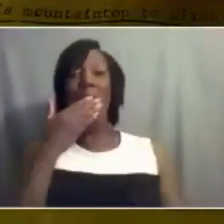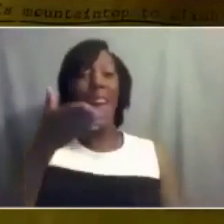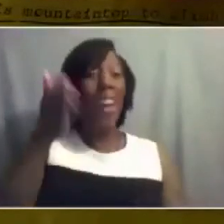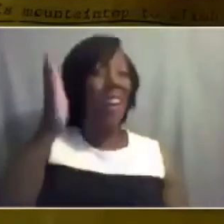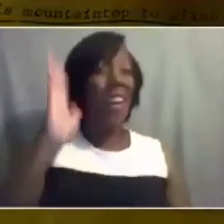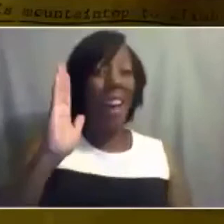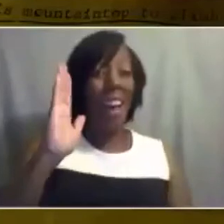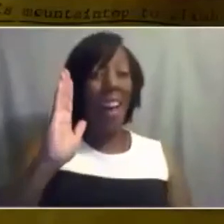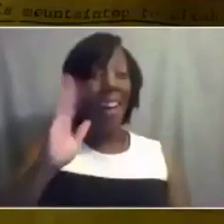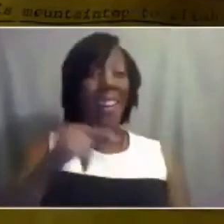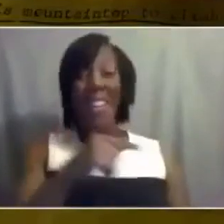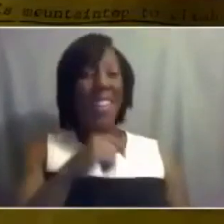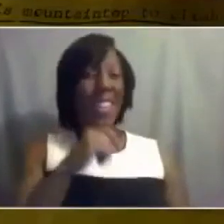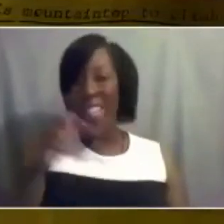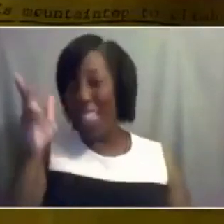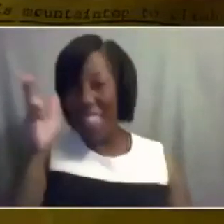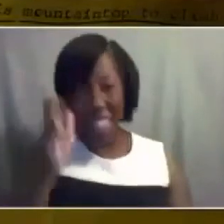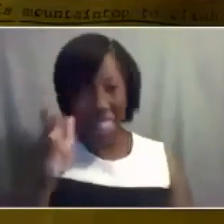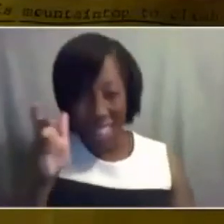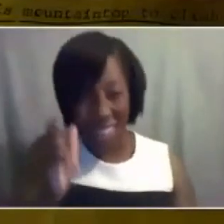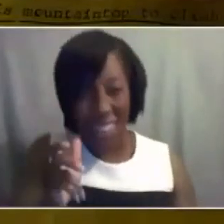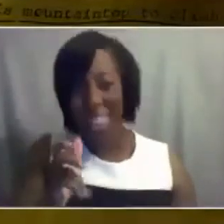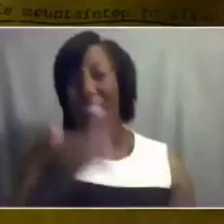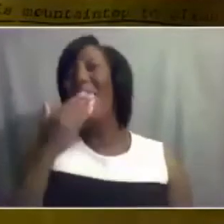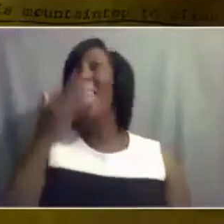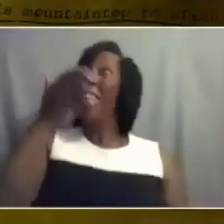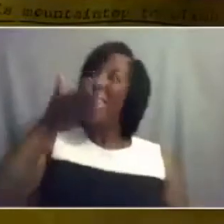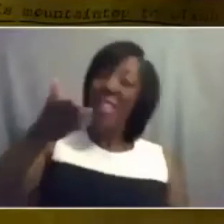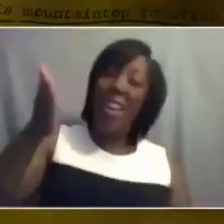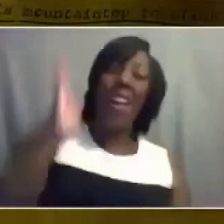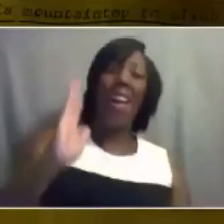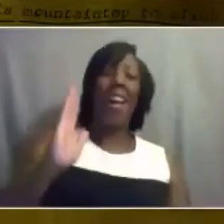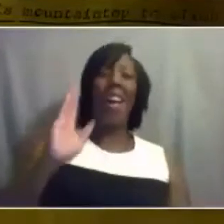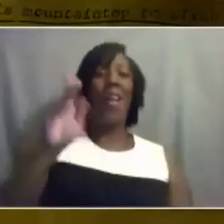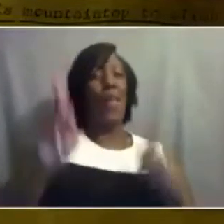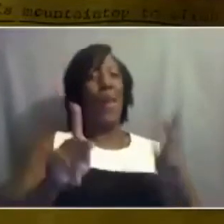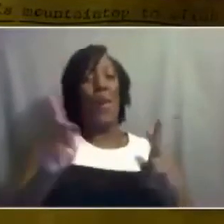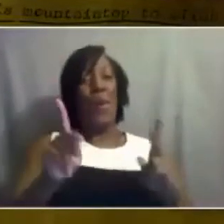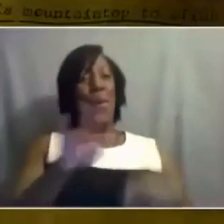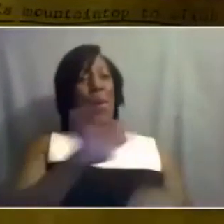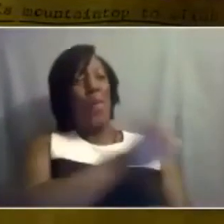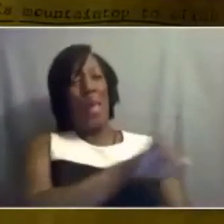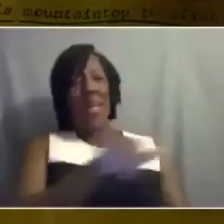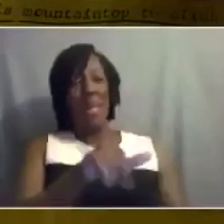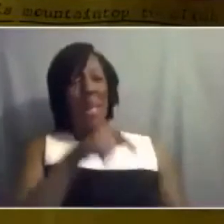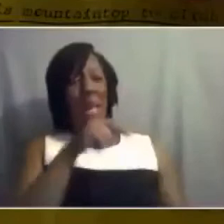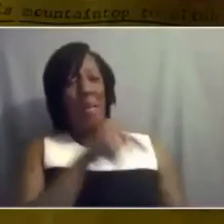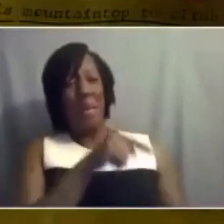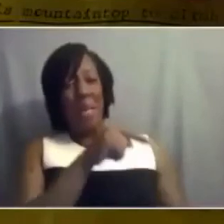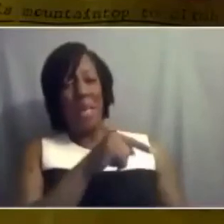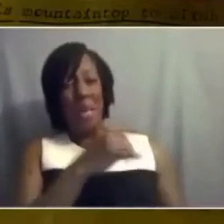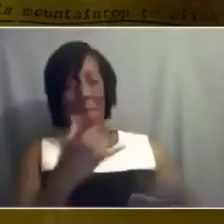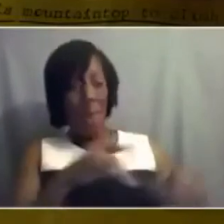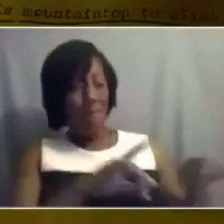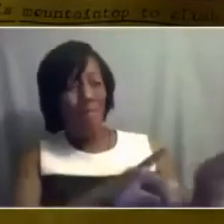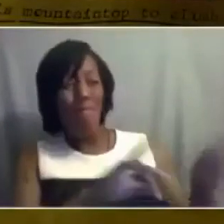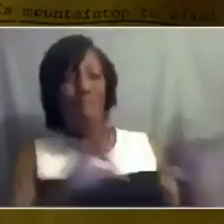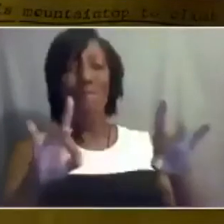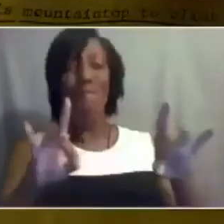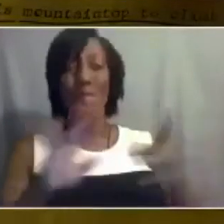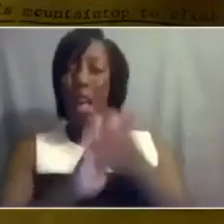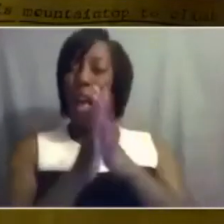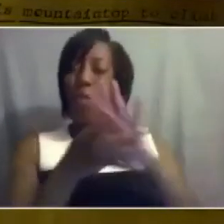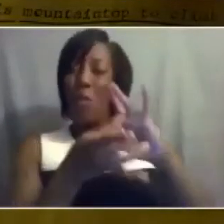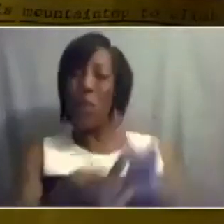his lane, and thank God there are others now who are taking up all these fights and figuring out how to unite them in